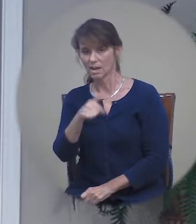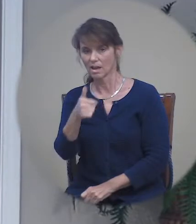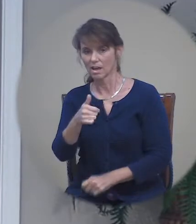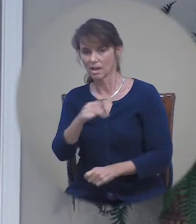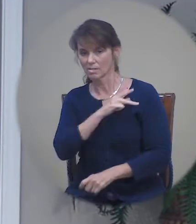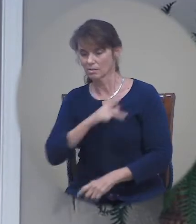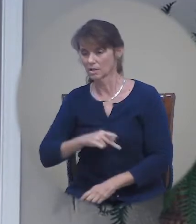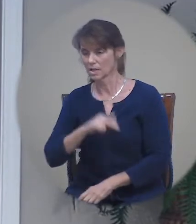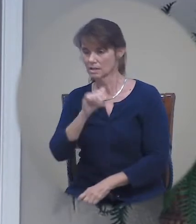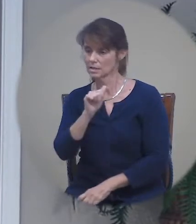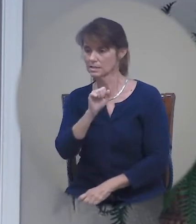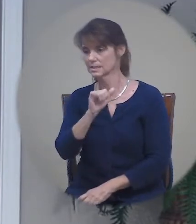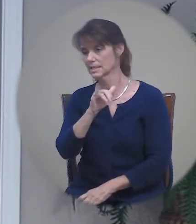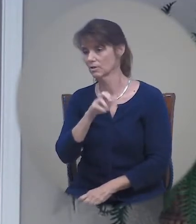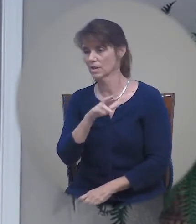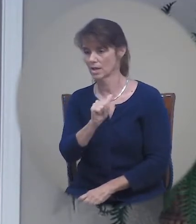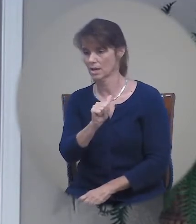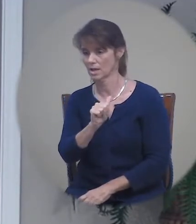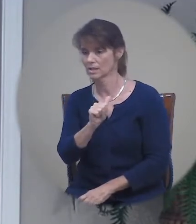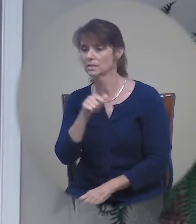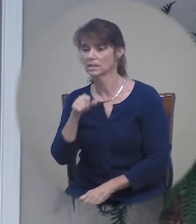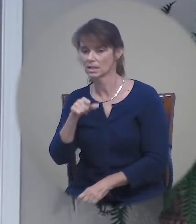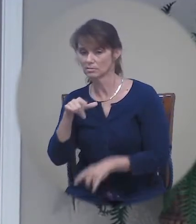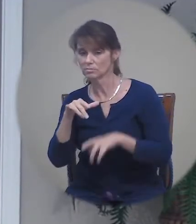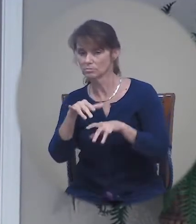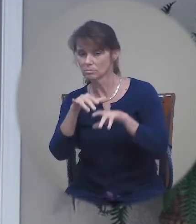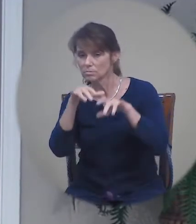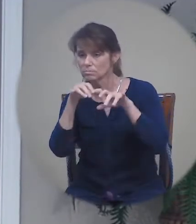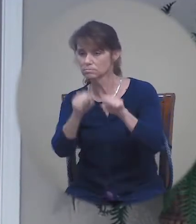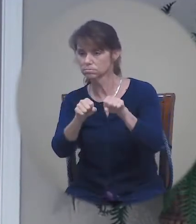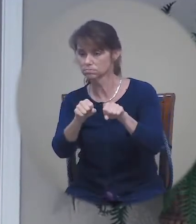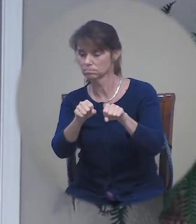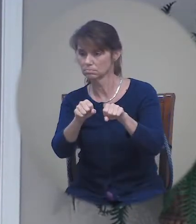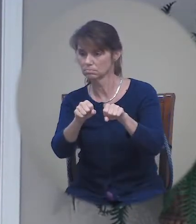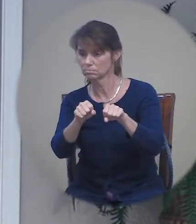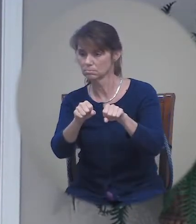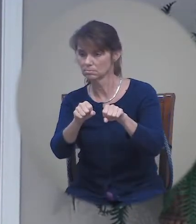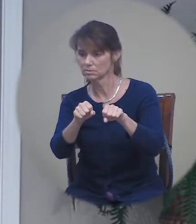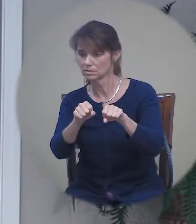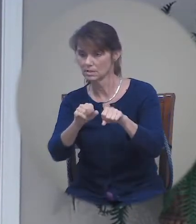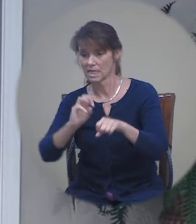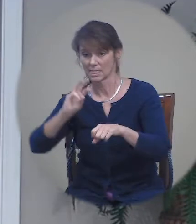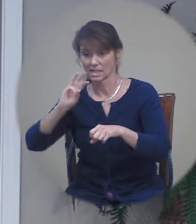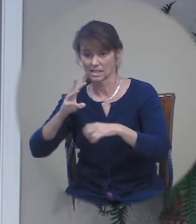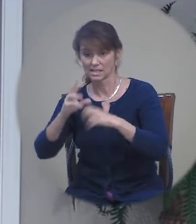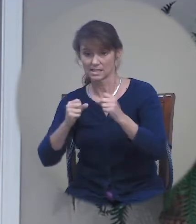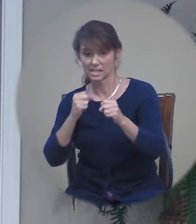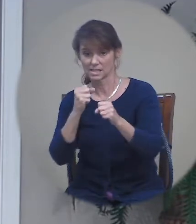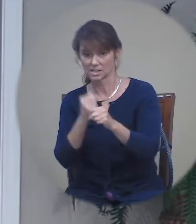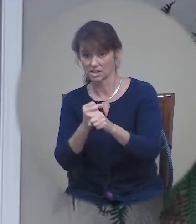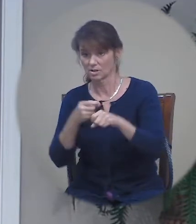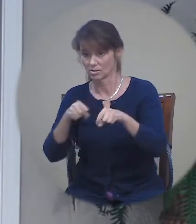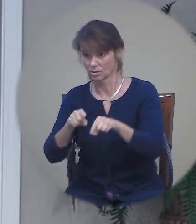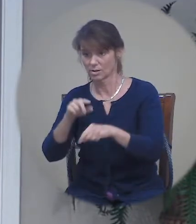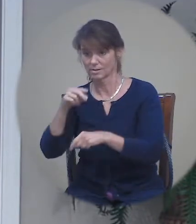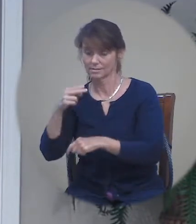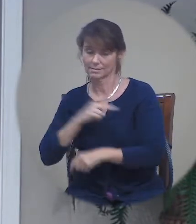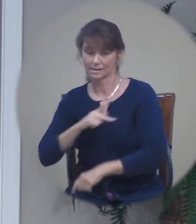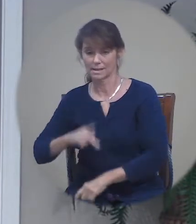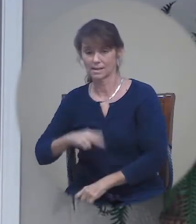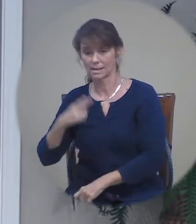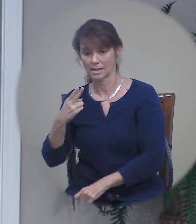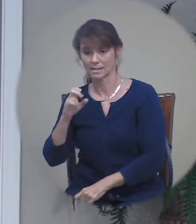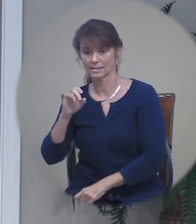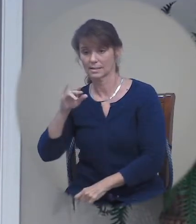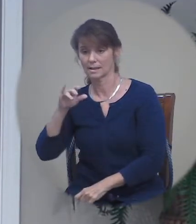up against Samaria and besieged it. At the end of 3 years, they captured it. In the 6th year of King Hezekiah, which was the 9th year